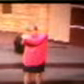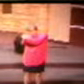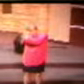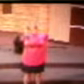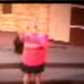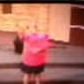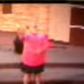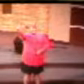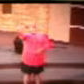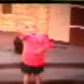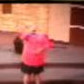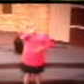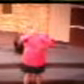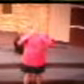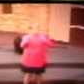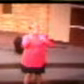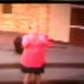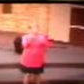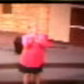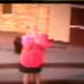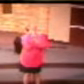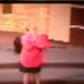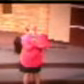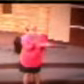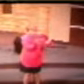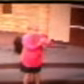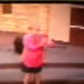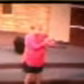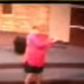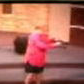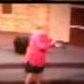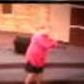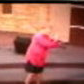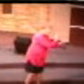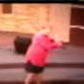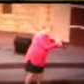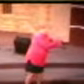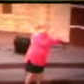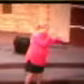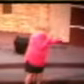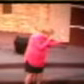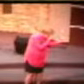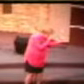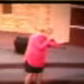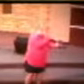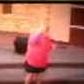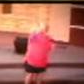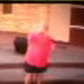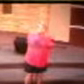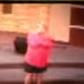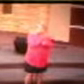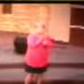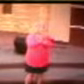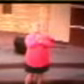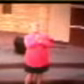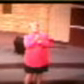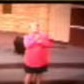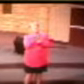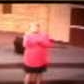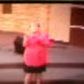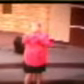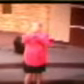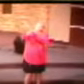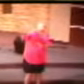God's present in the act of creation. Why? Because God's love compels God to be present there in the